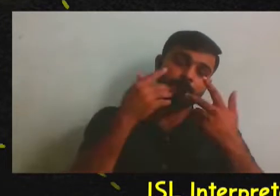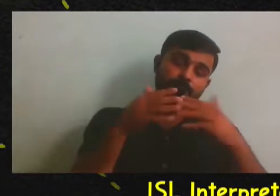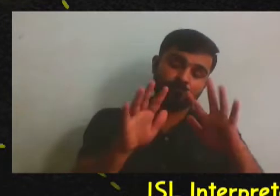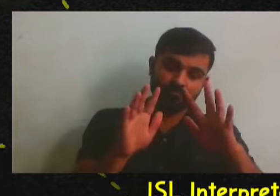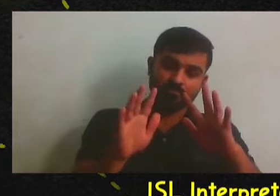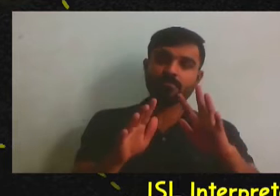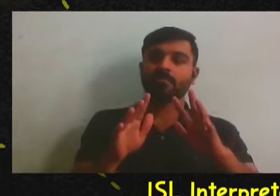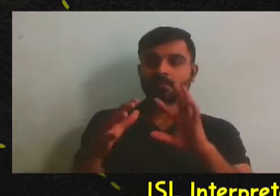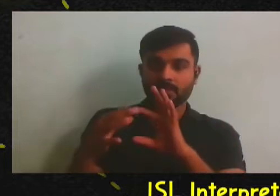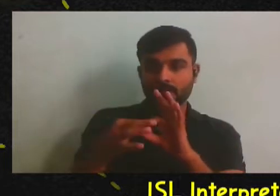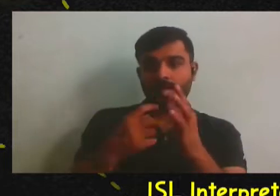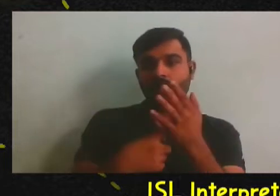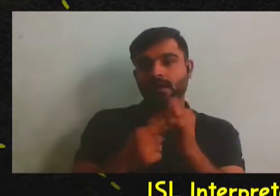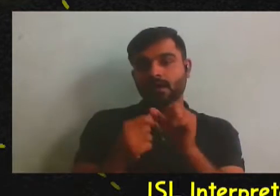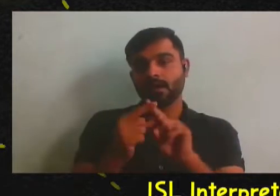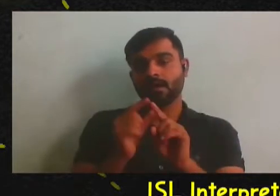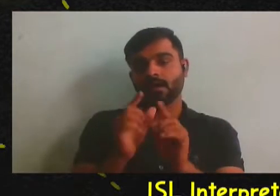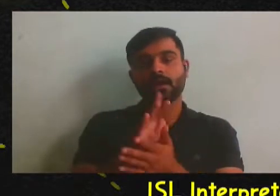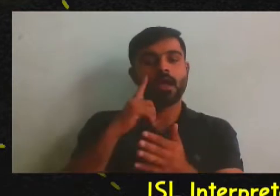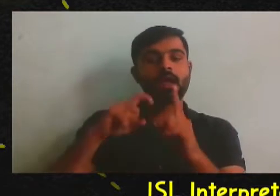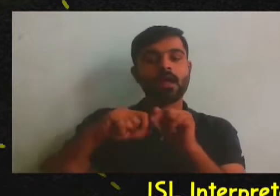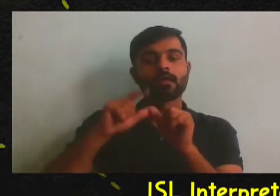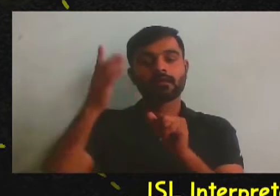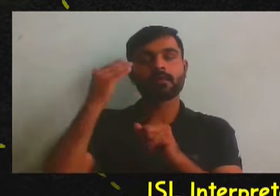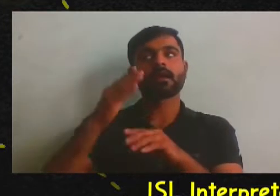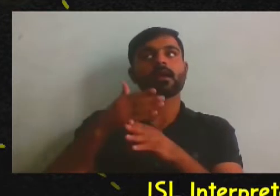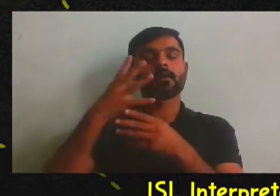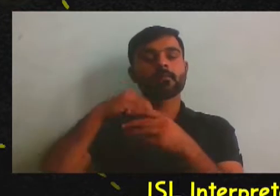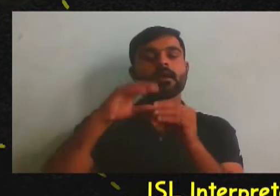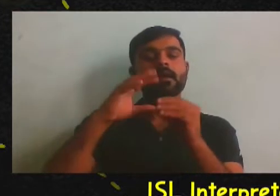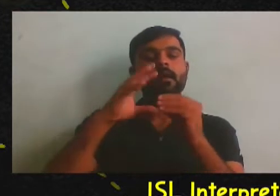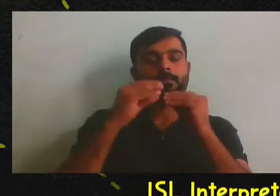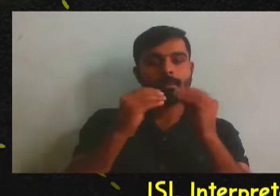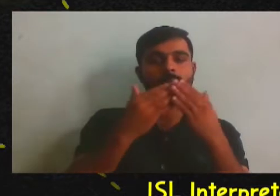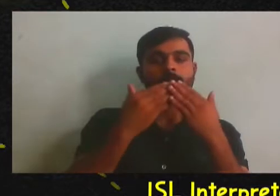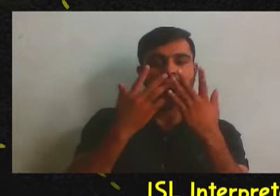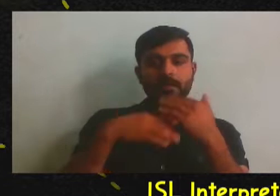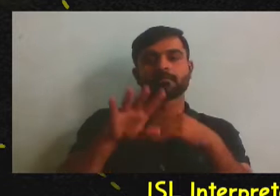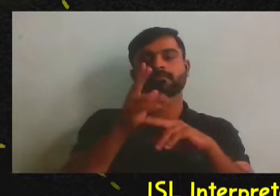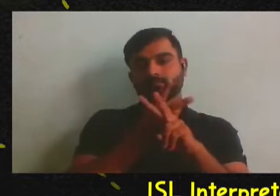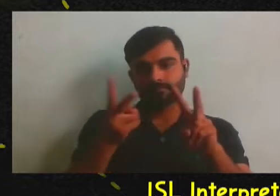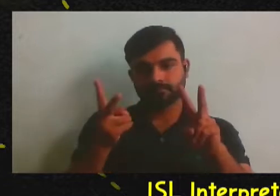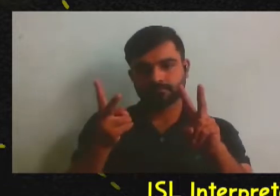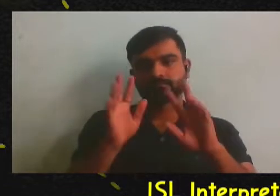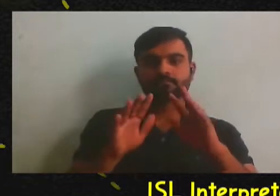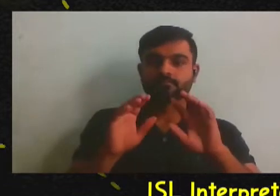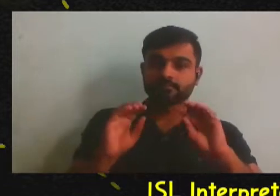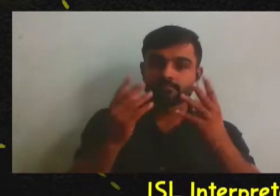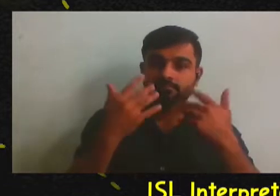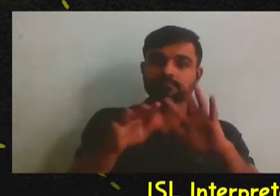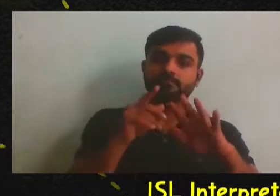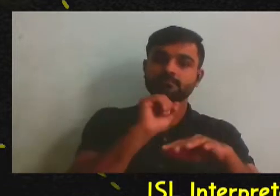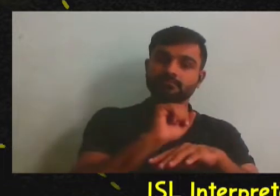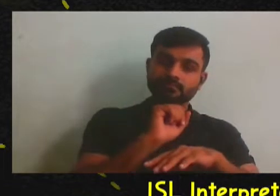And Radhika, who was part of NIMHANS in Bangalore, who studied here, etc., had started that in